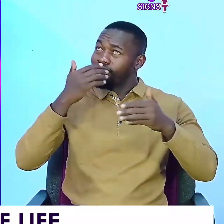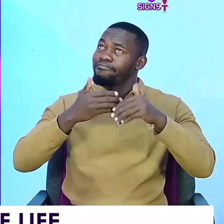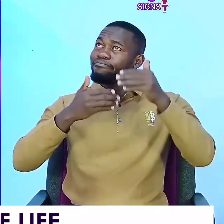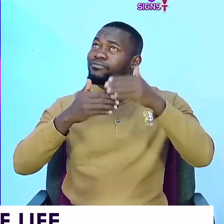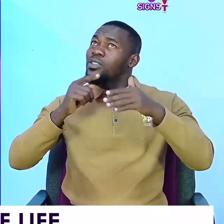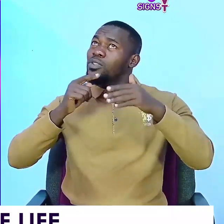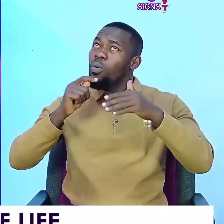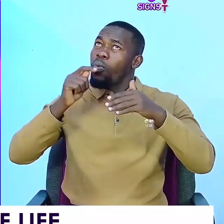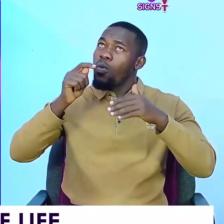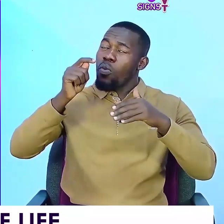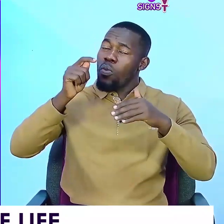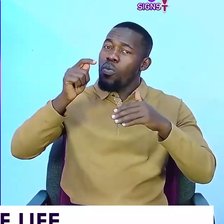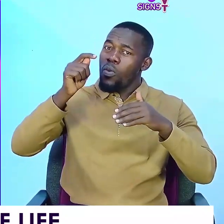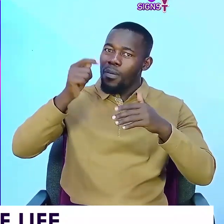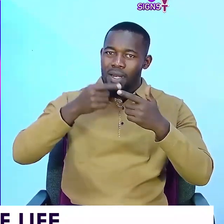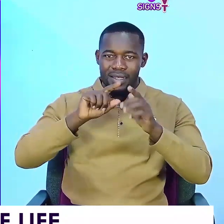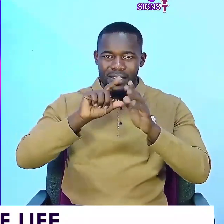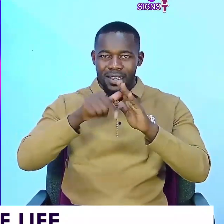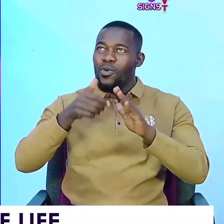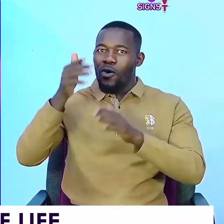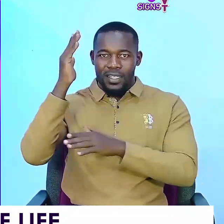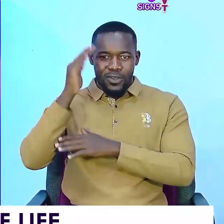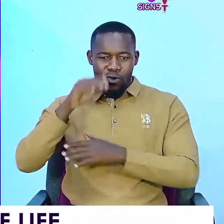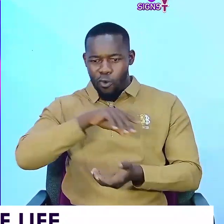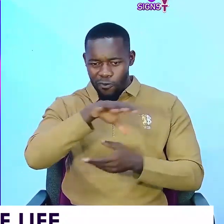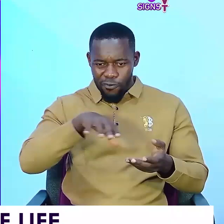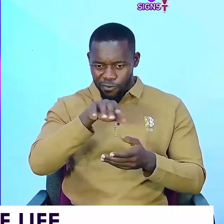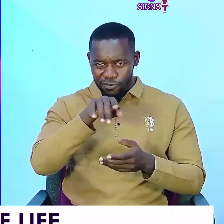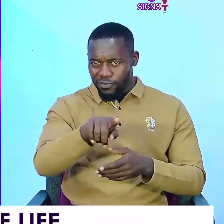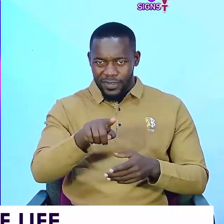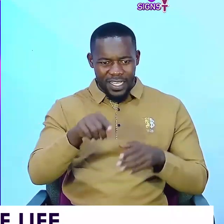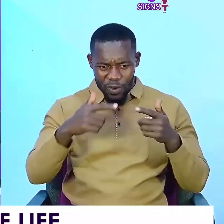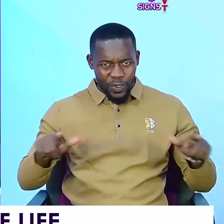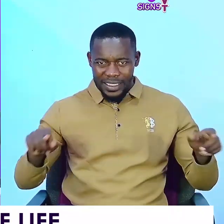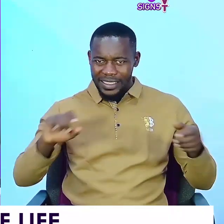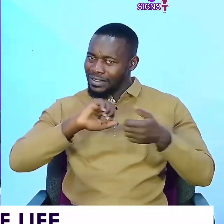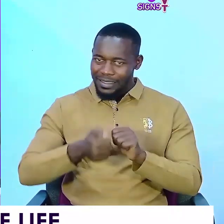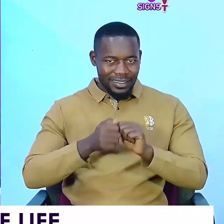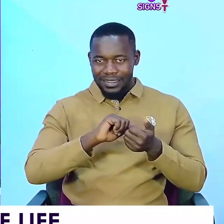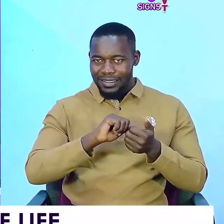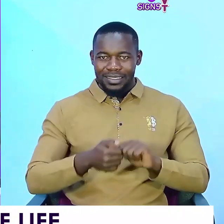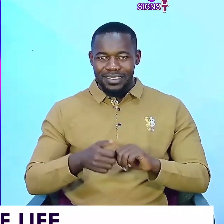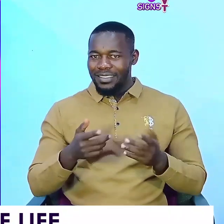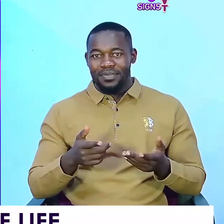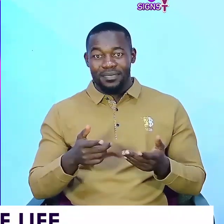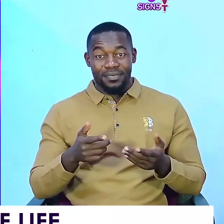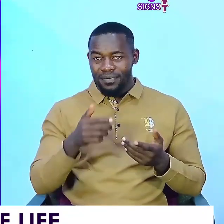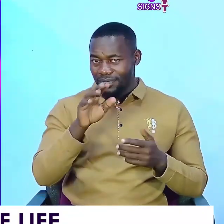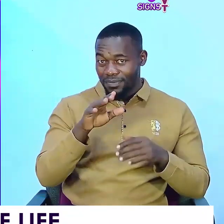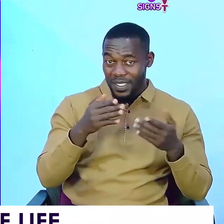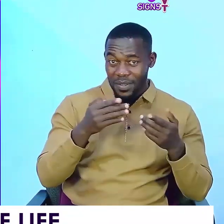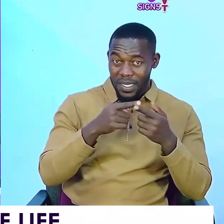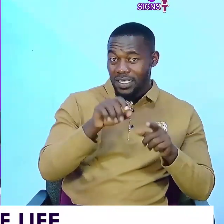to Singapore, we need or to, through Canaan. Be- But Canaan is on a different route. You would have to burn fuel, go to Canaan, and then come